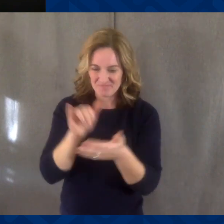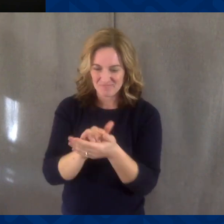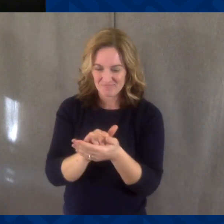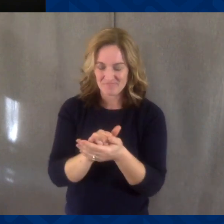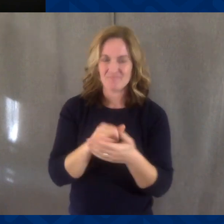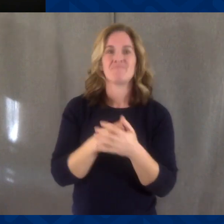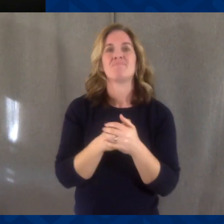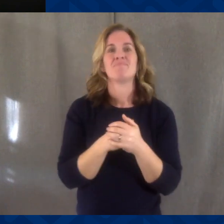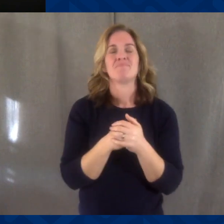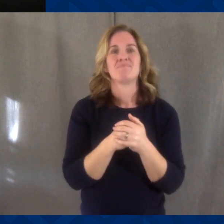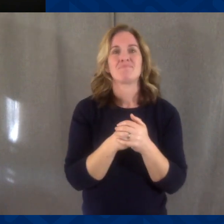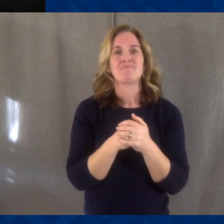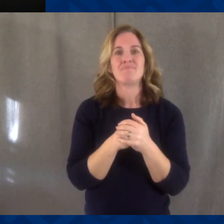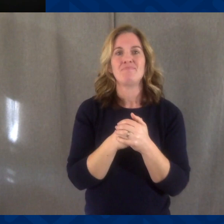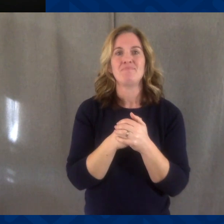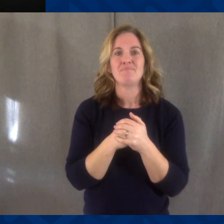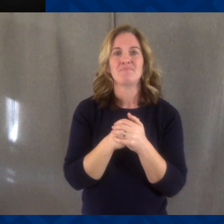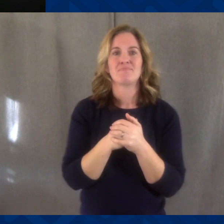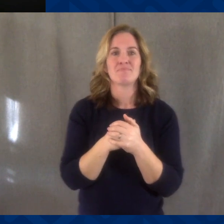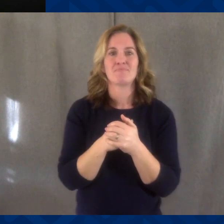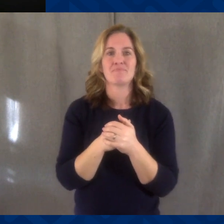close.